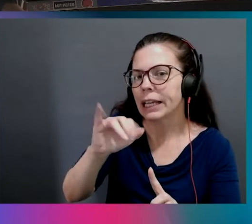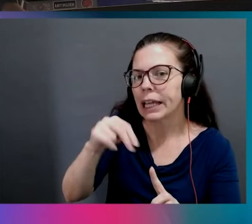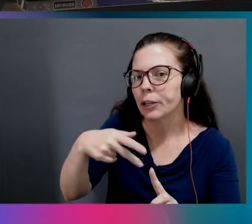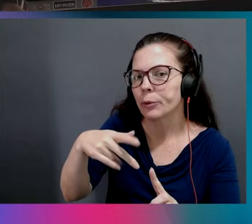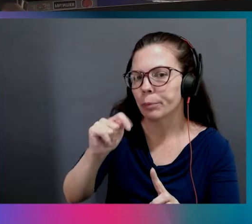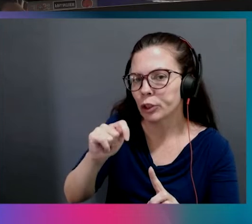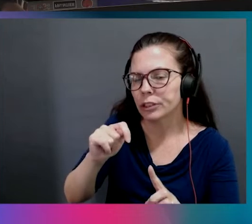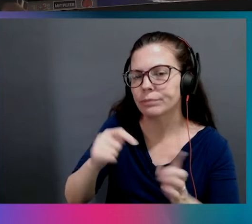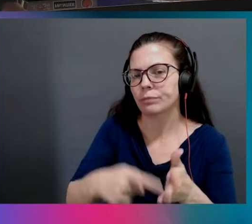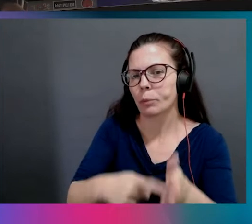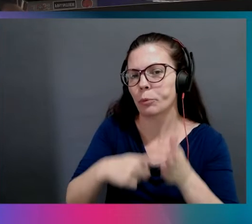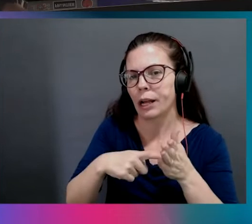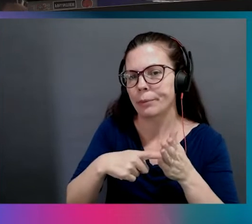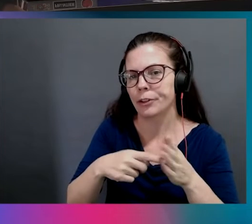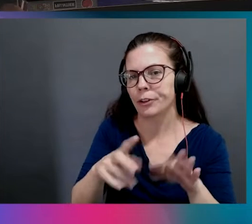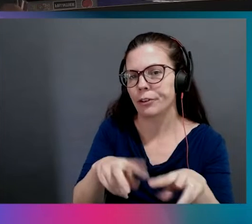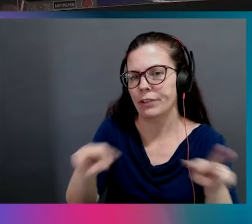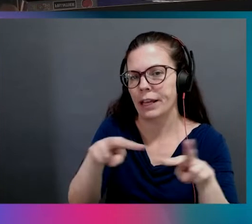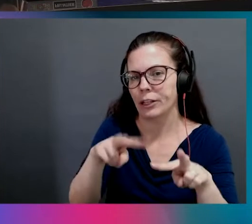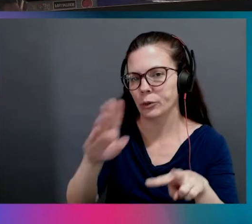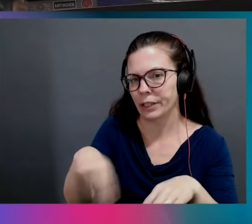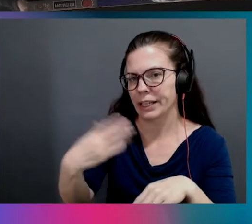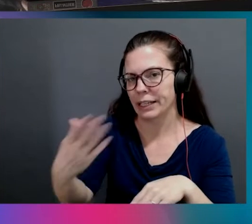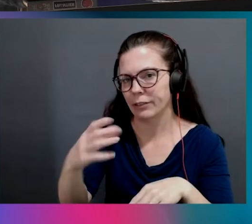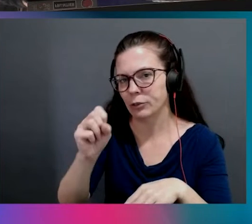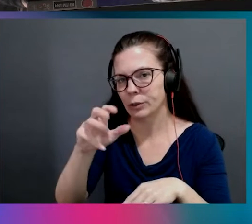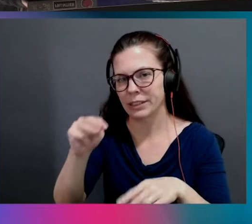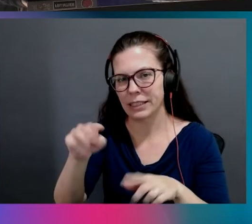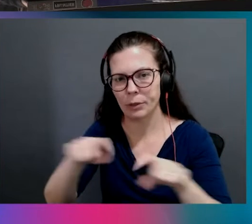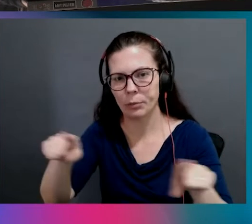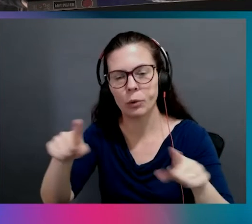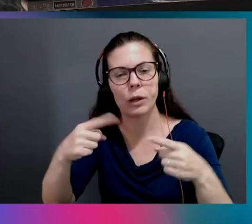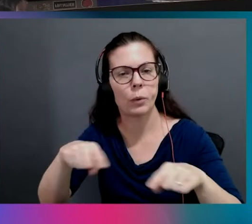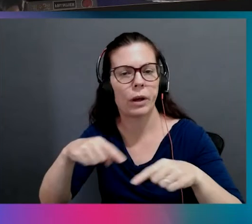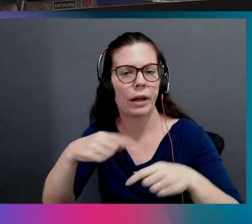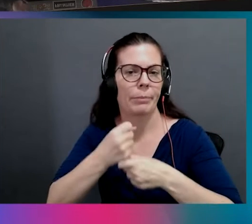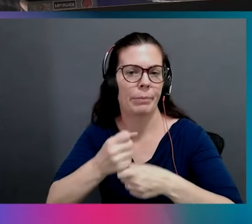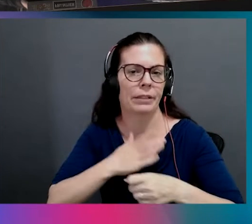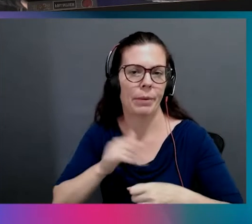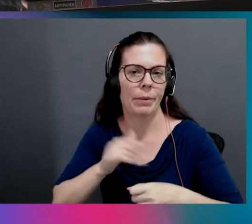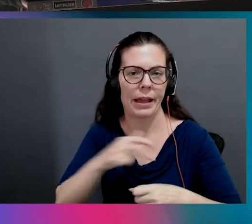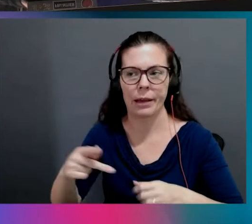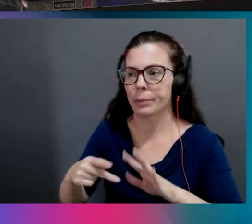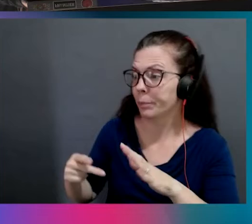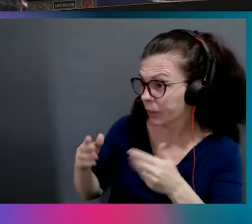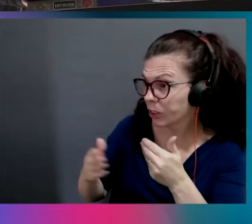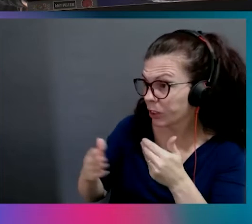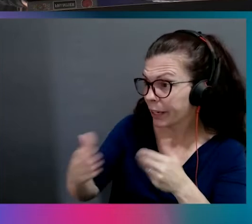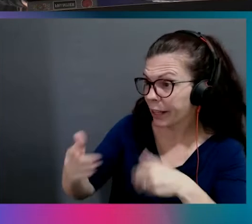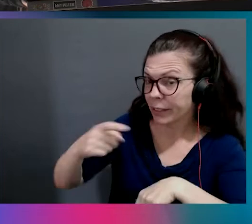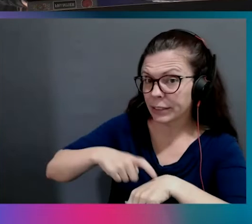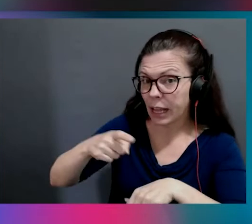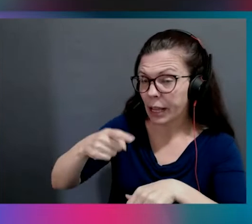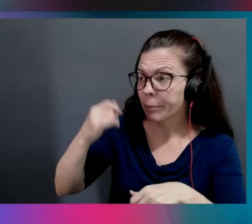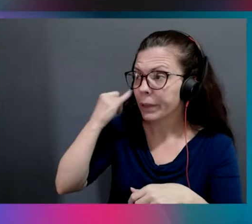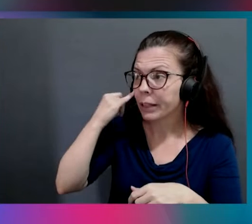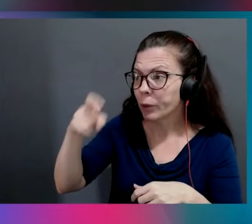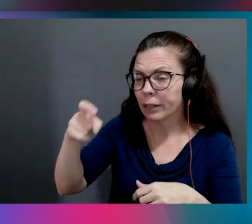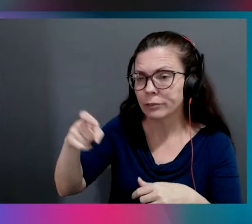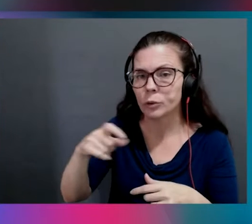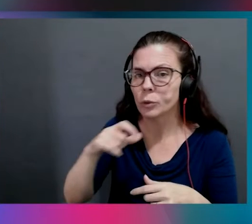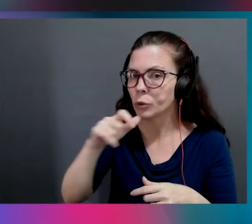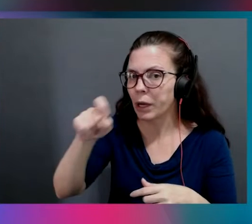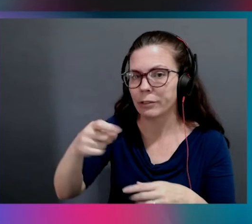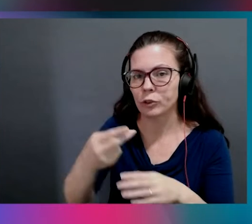give to the SAM deploy as it builds out my app. So the next time onwards, if you have to do, we don't have to use the